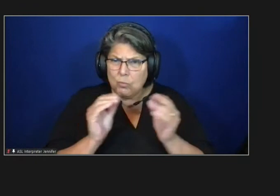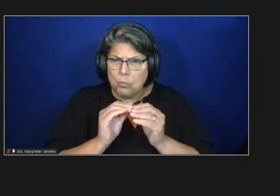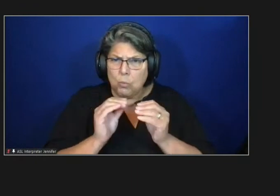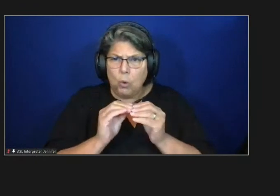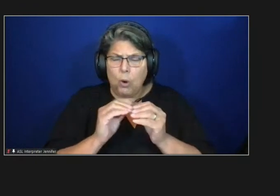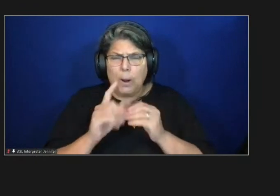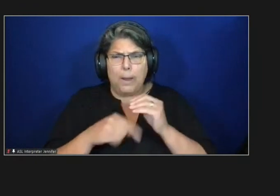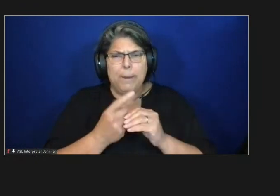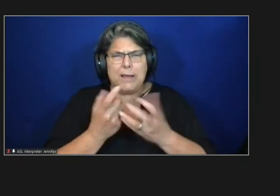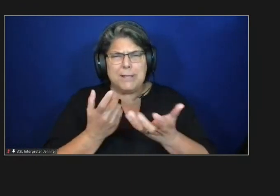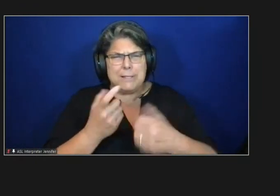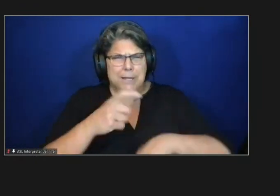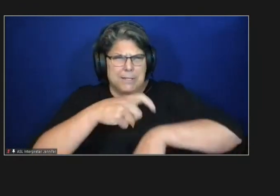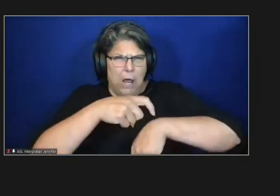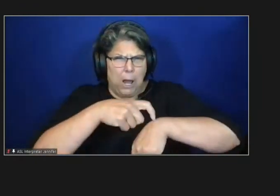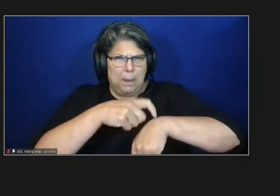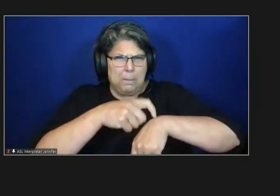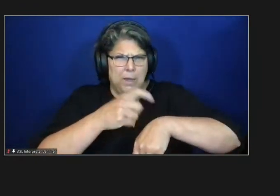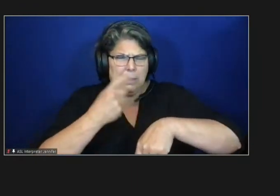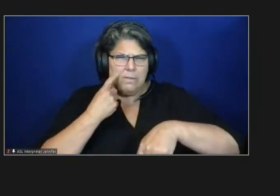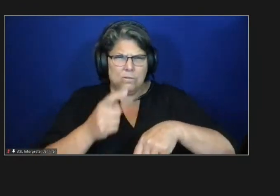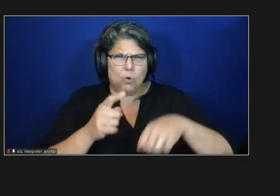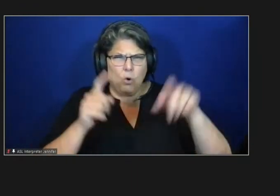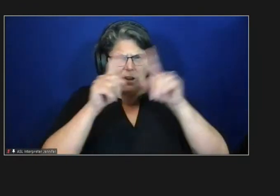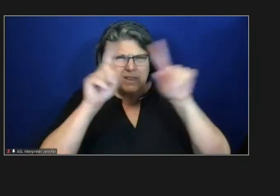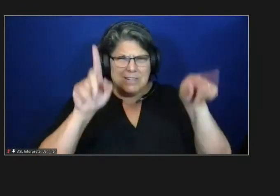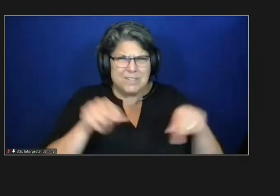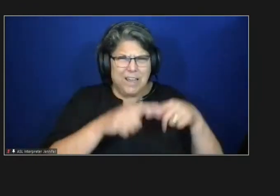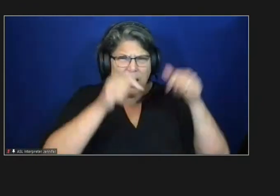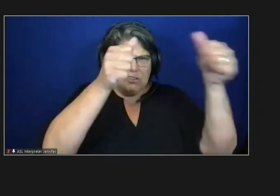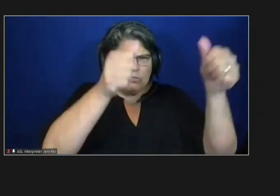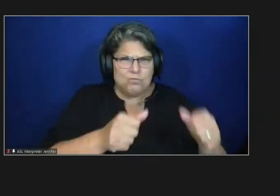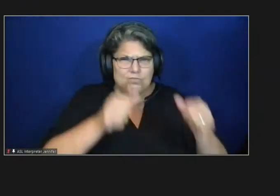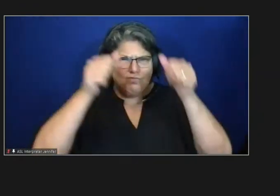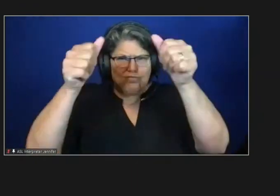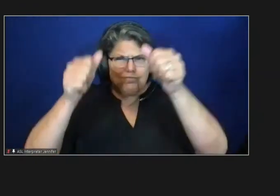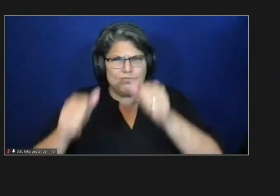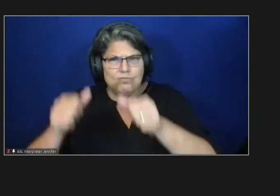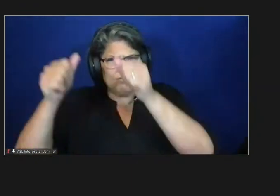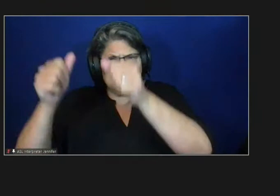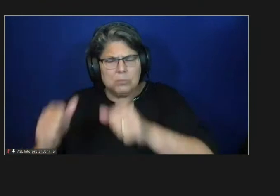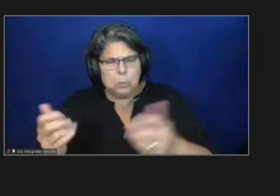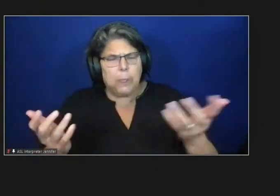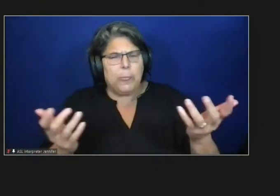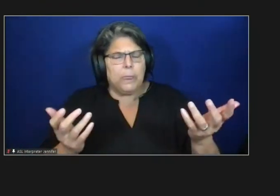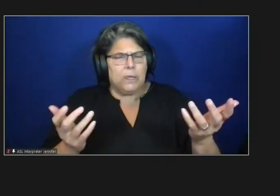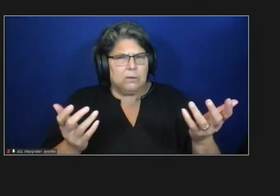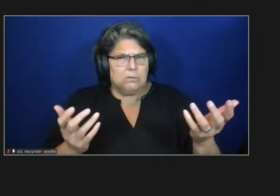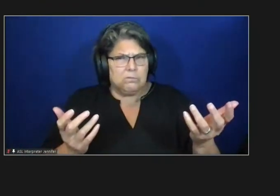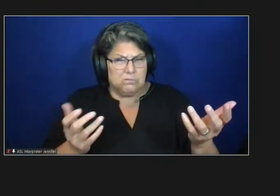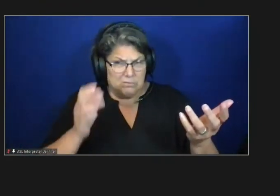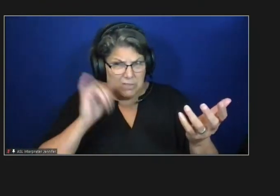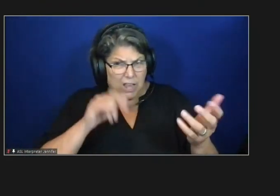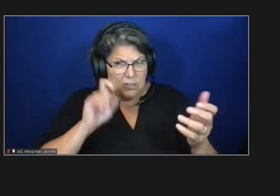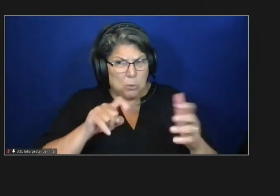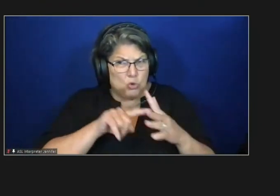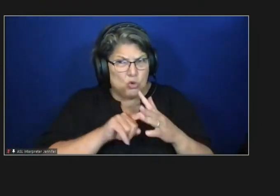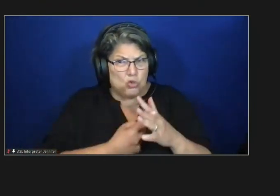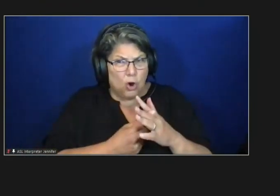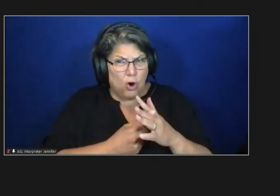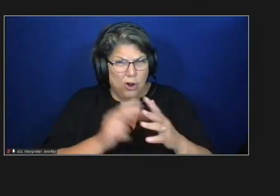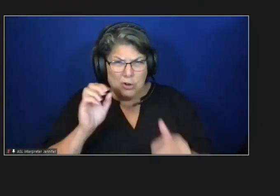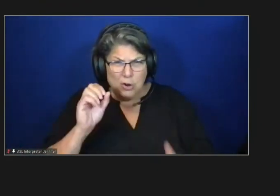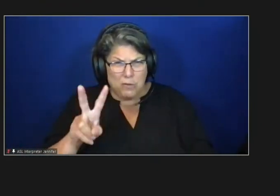the timing for the signage order. And, that's supposed to go into effect on